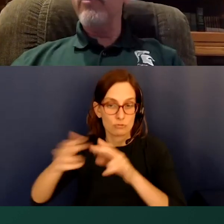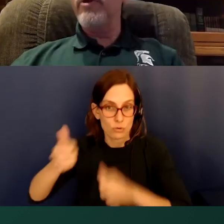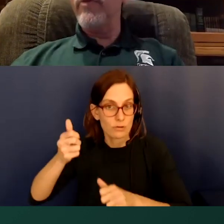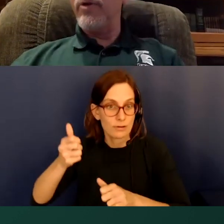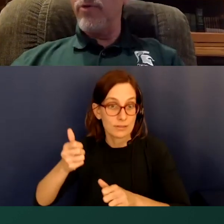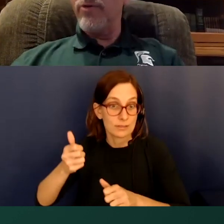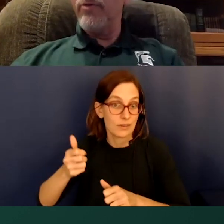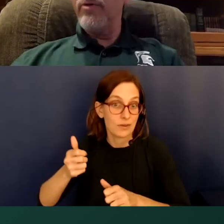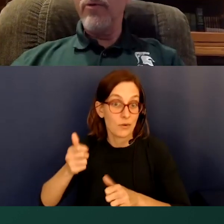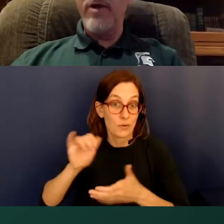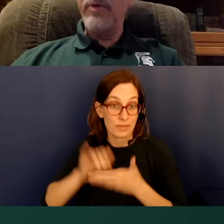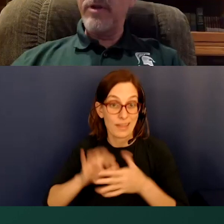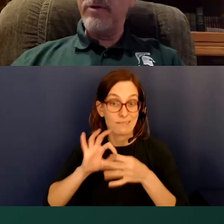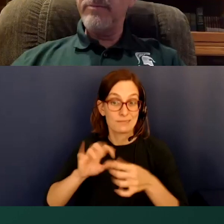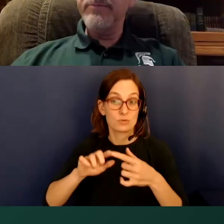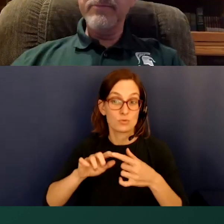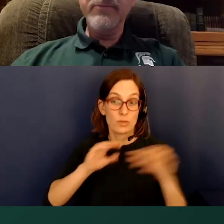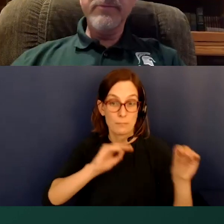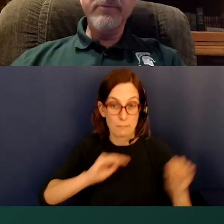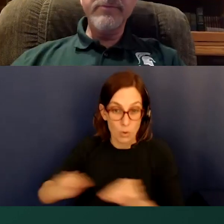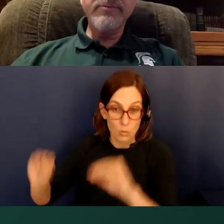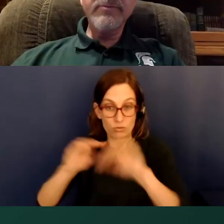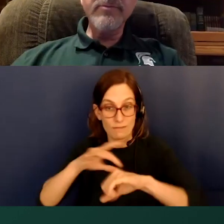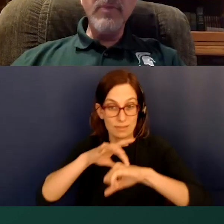the motion of the Earth around the sun.